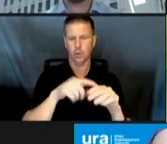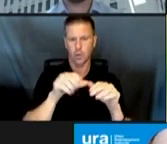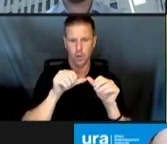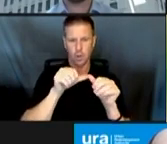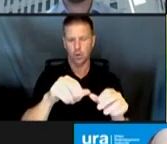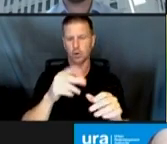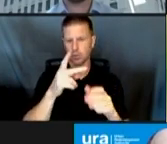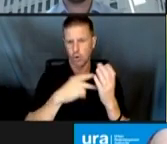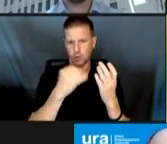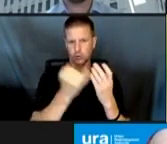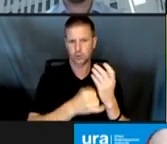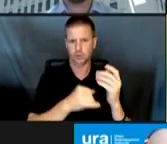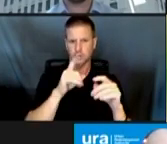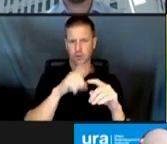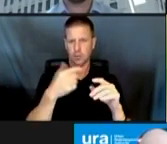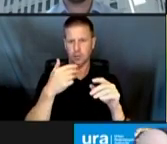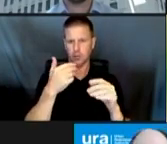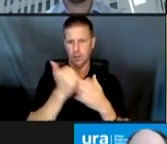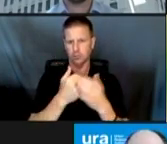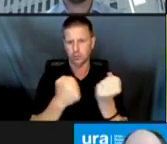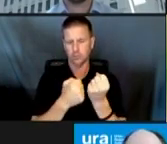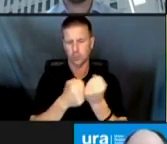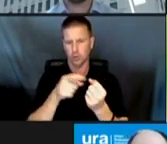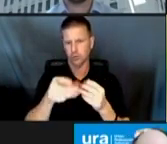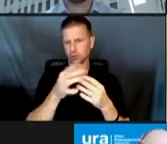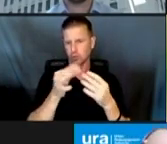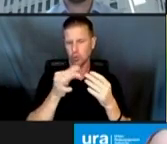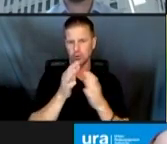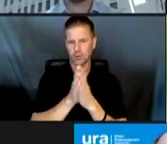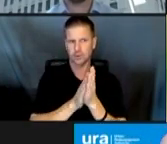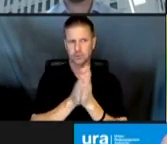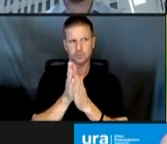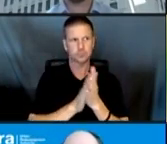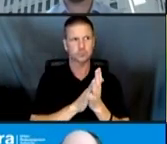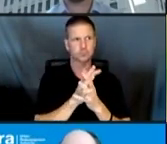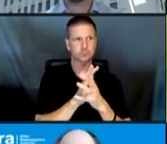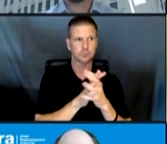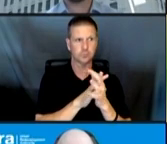projects to help support this choice initiative in the Hill District.